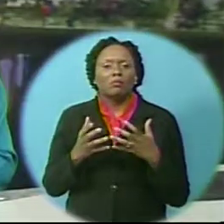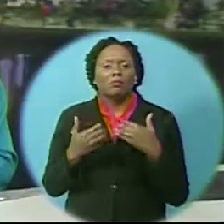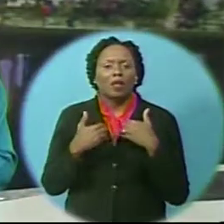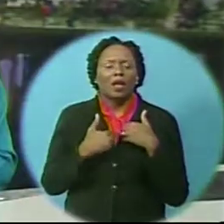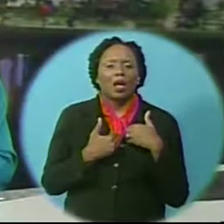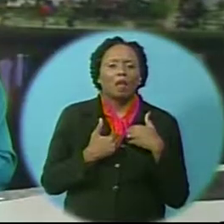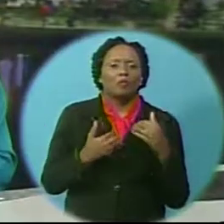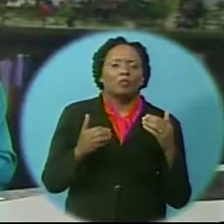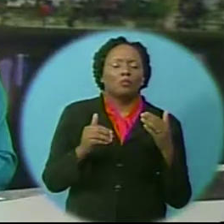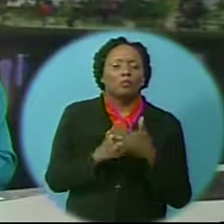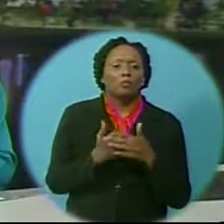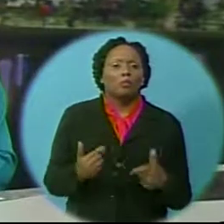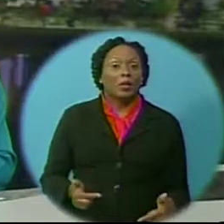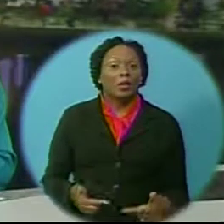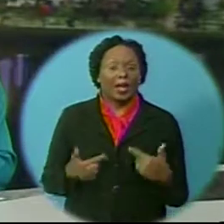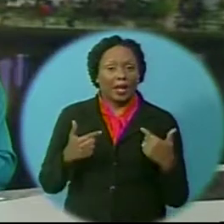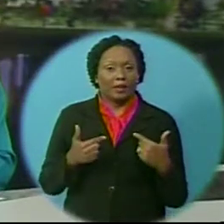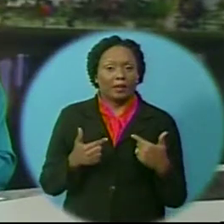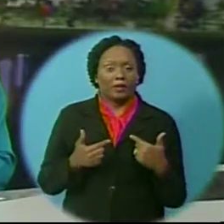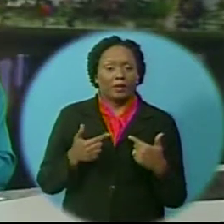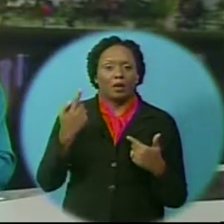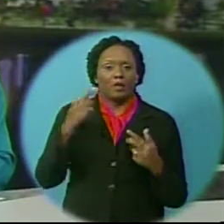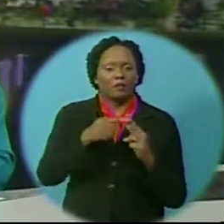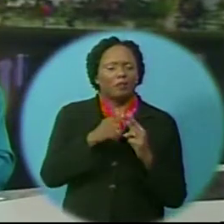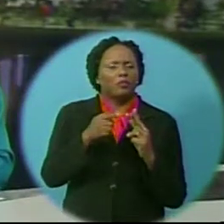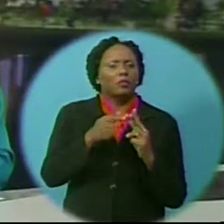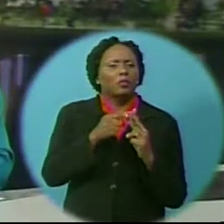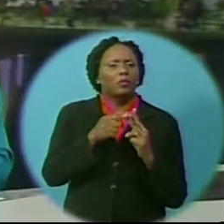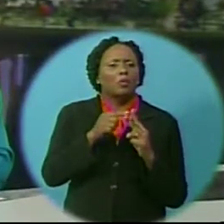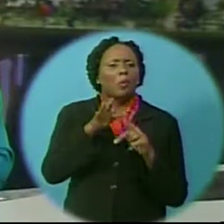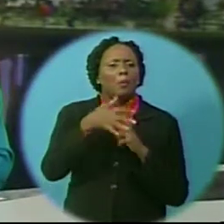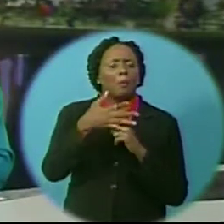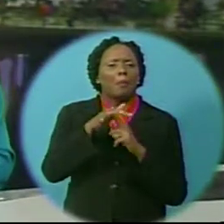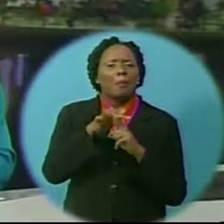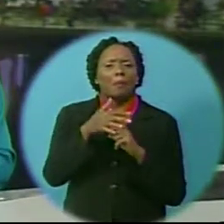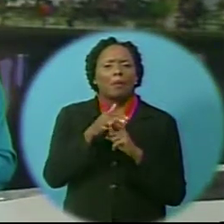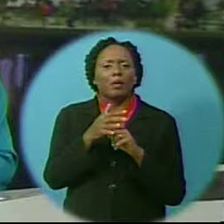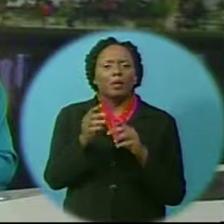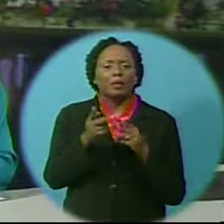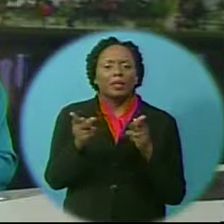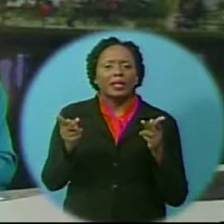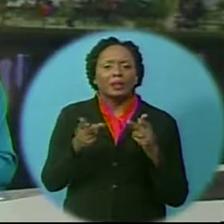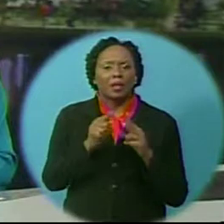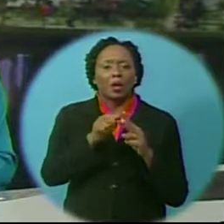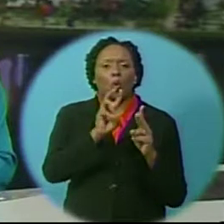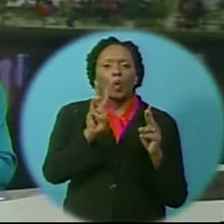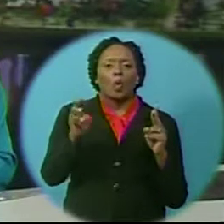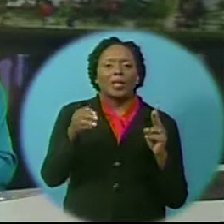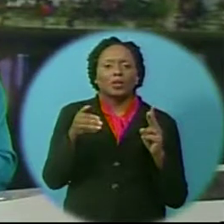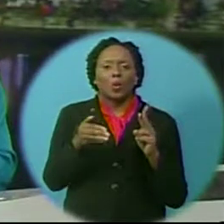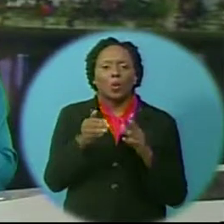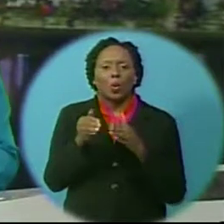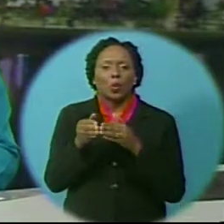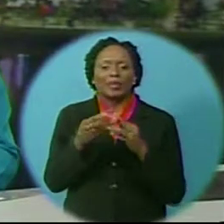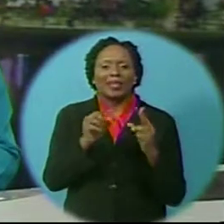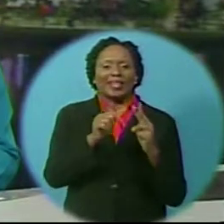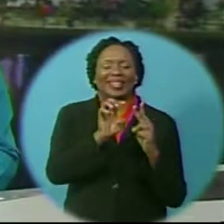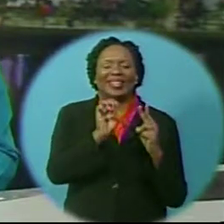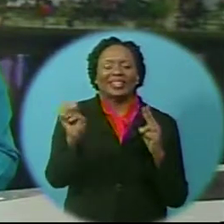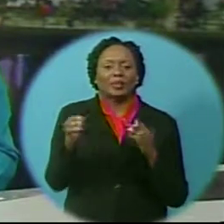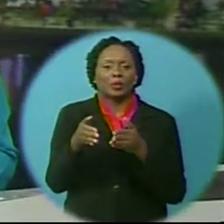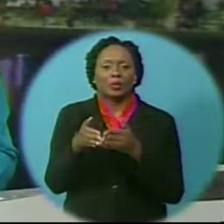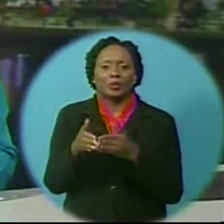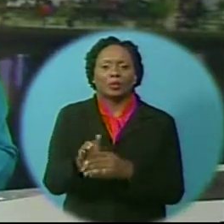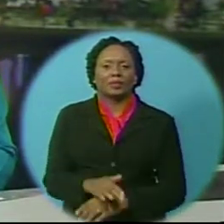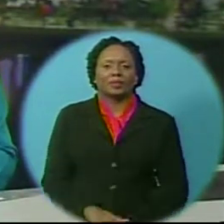breathe new commercial life into two of its popular scenic locations on the west and east coast. Ryan Broom has the